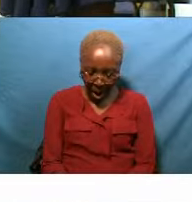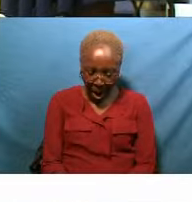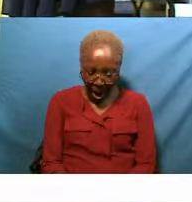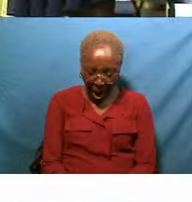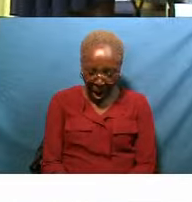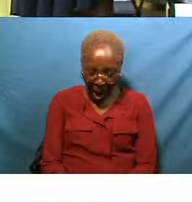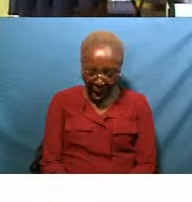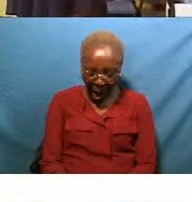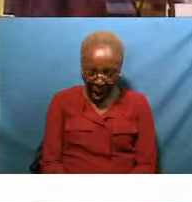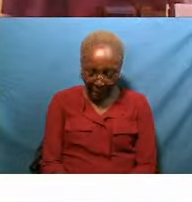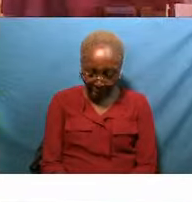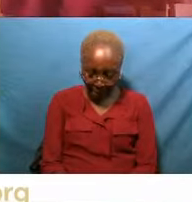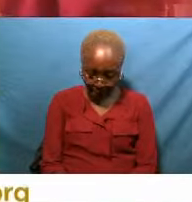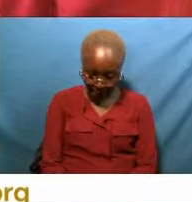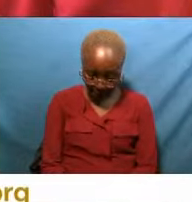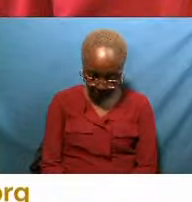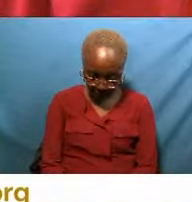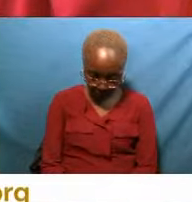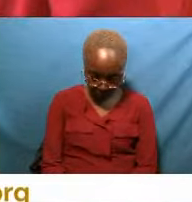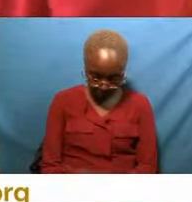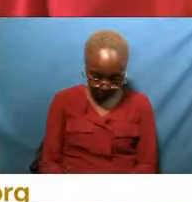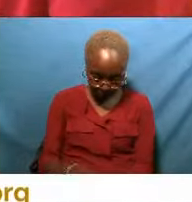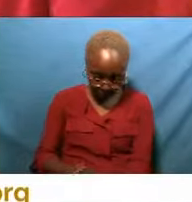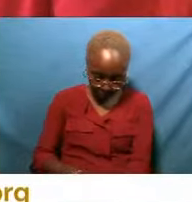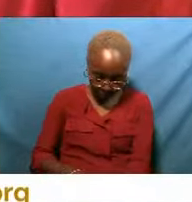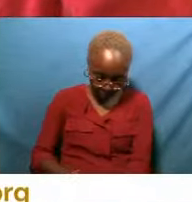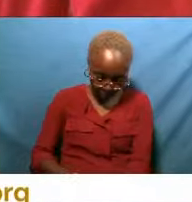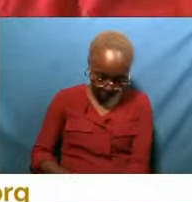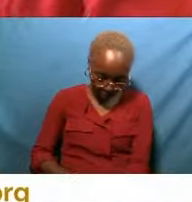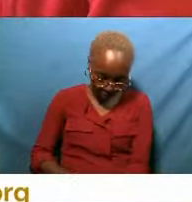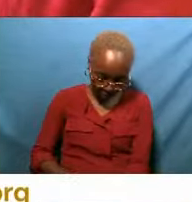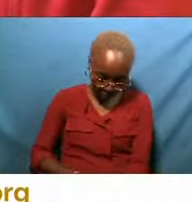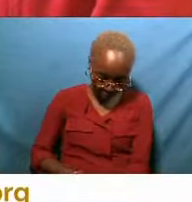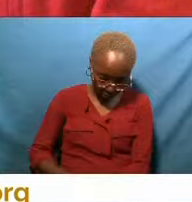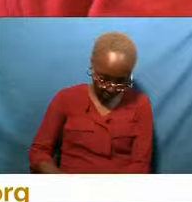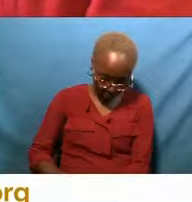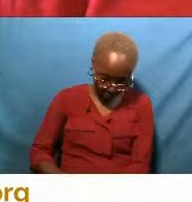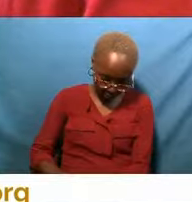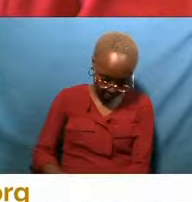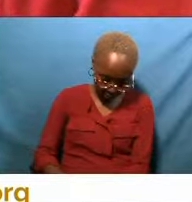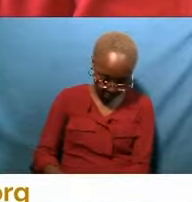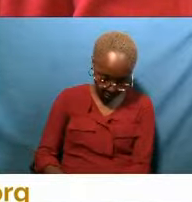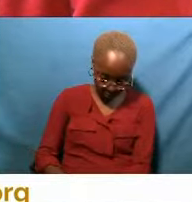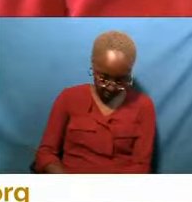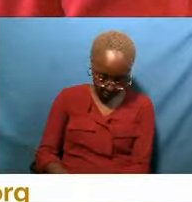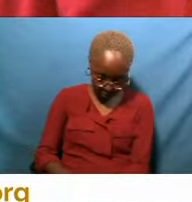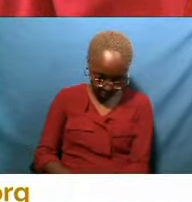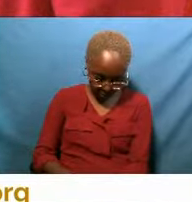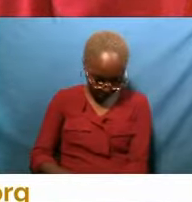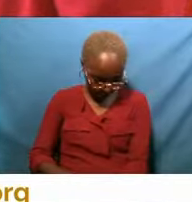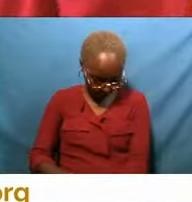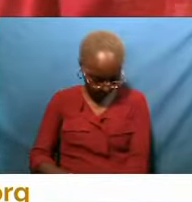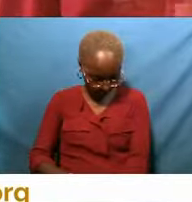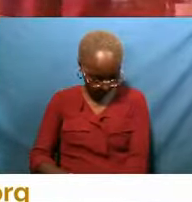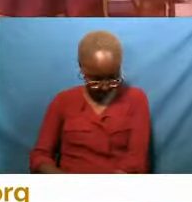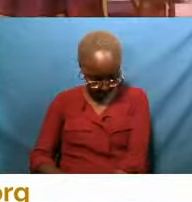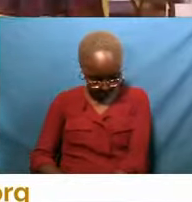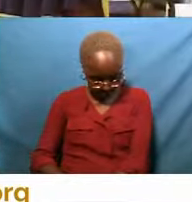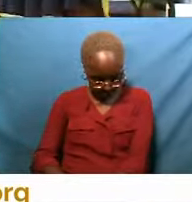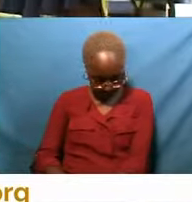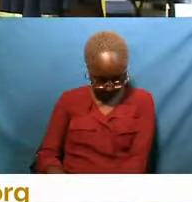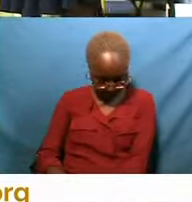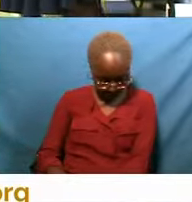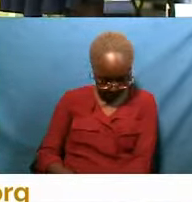stand. In Christ alone, who took on flesh, fullness